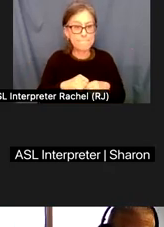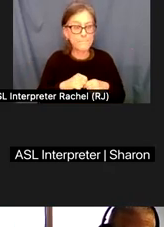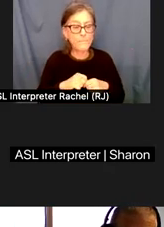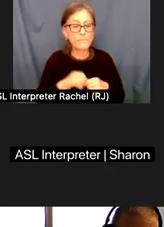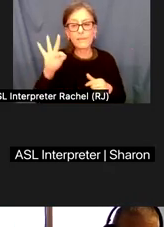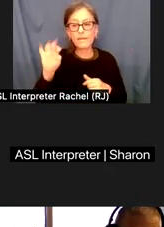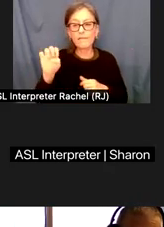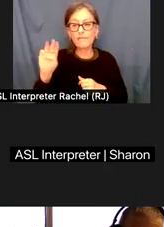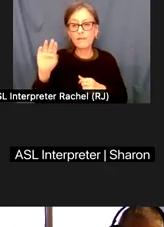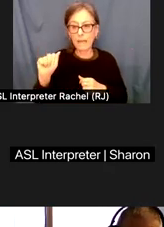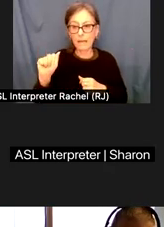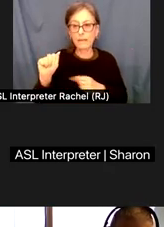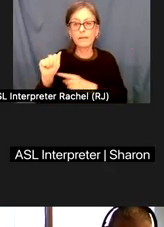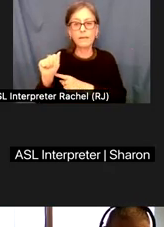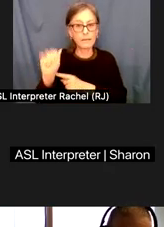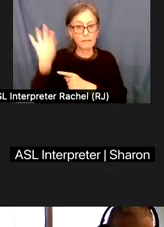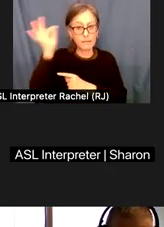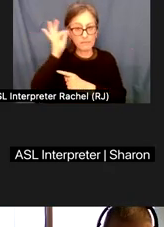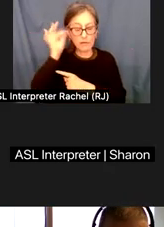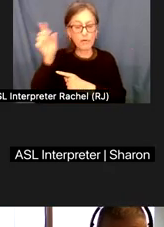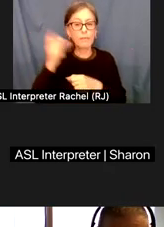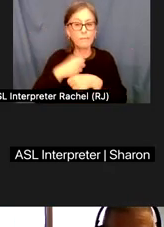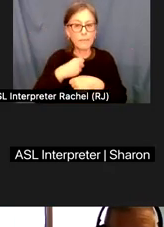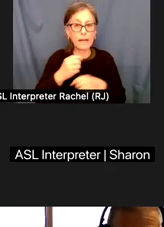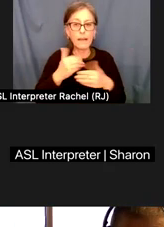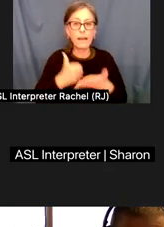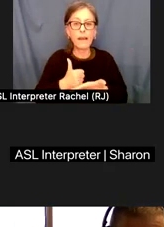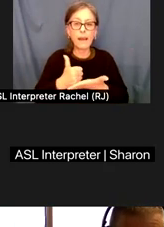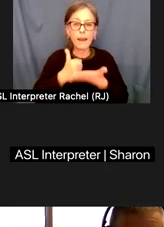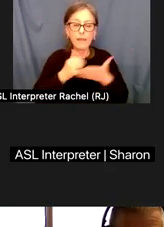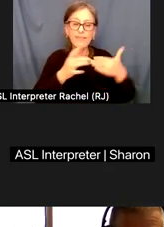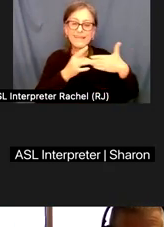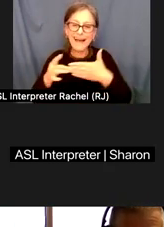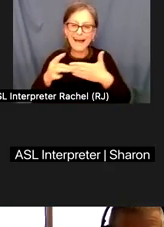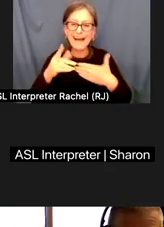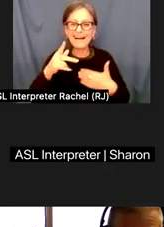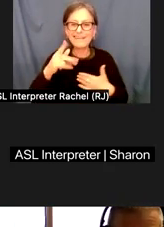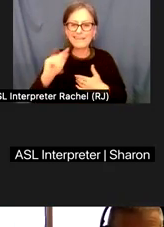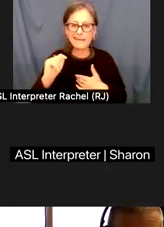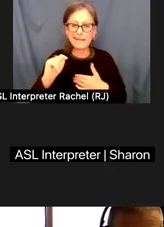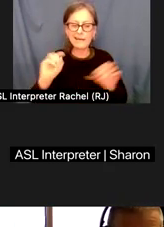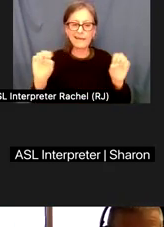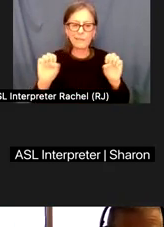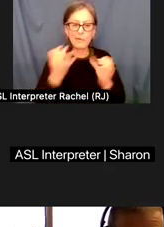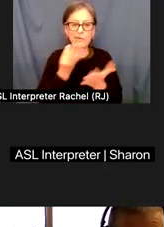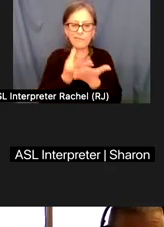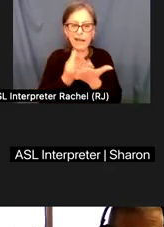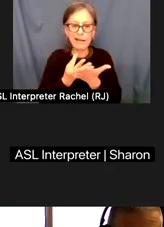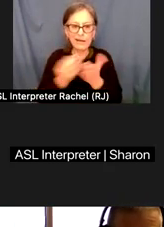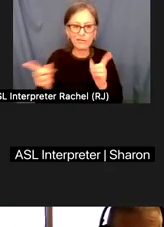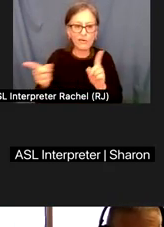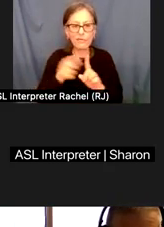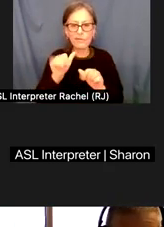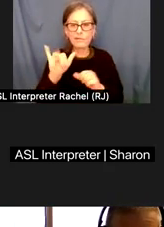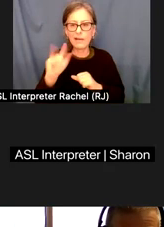FEMA has produced a very, very helpful guide, a kit, the Emergency Financial First Aid Kit, or EFAC. We